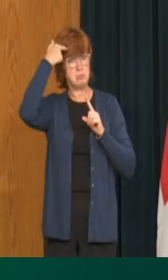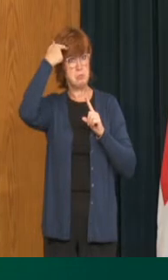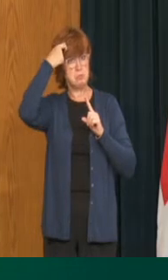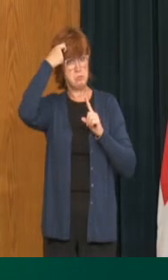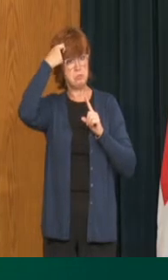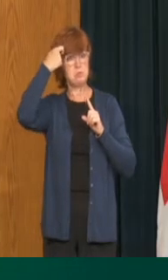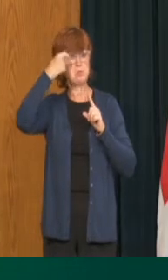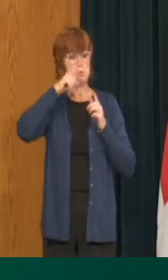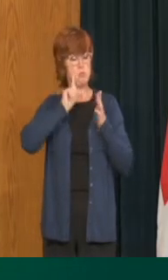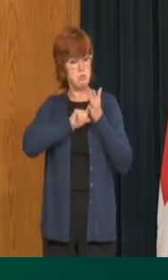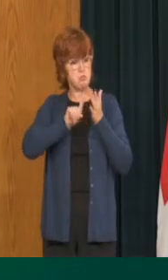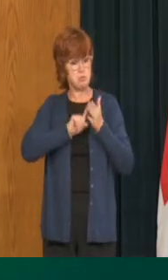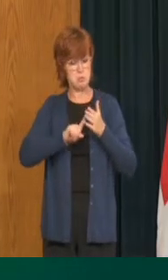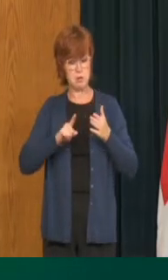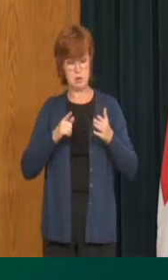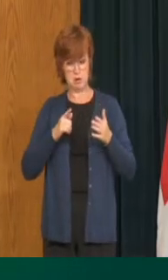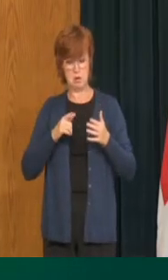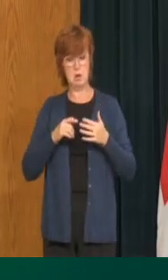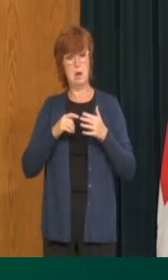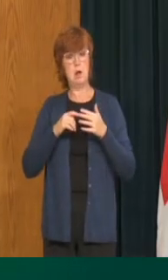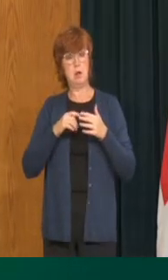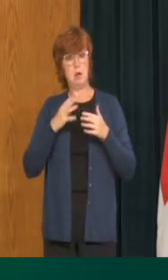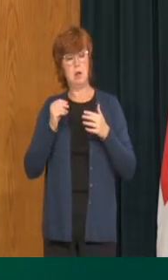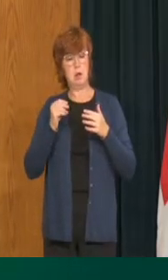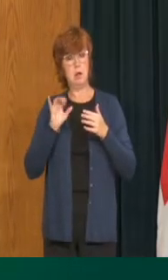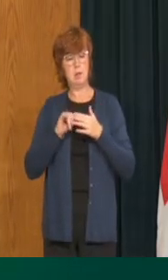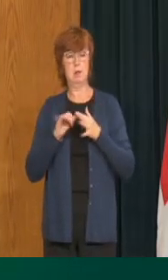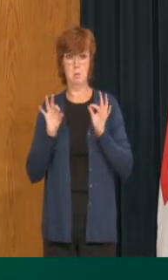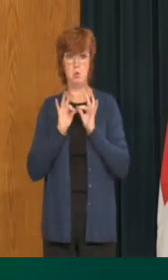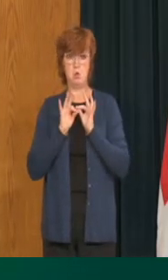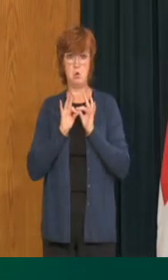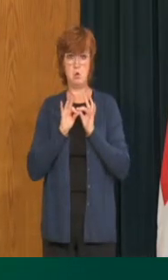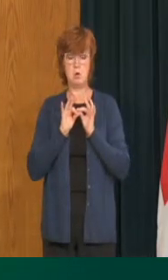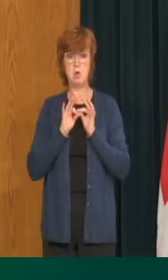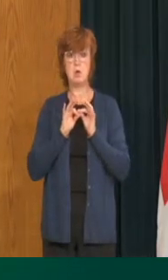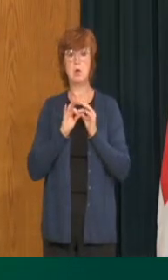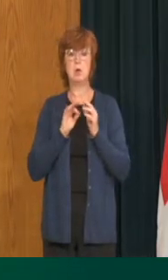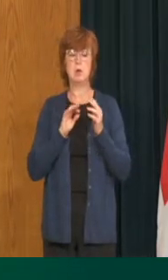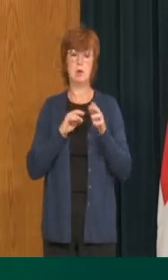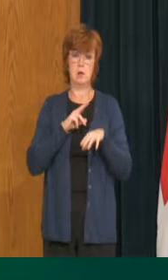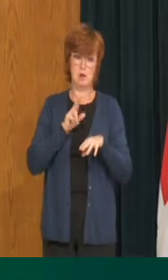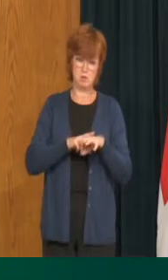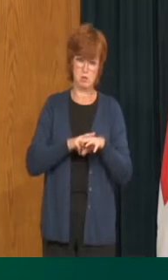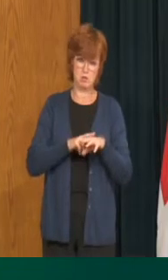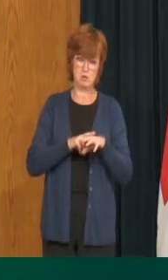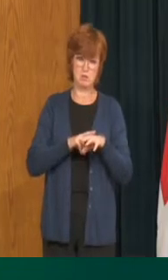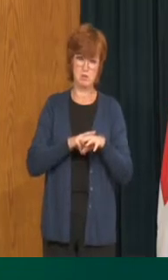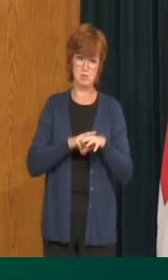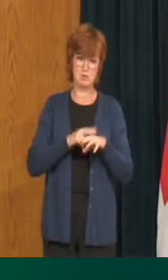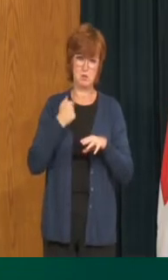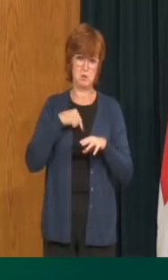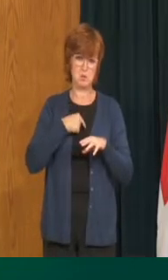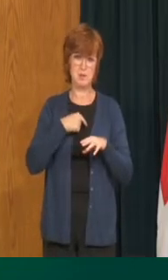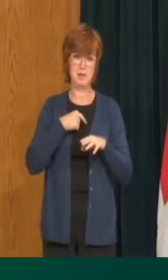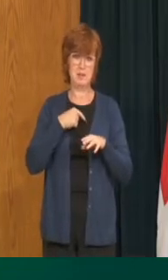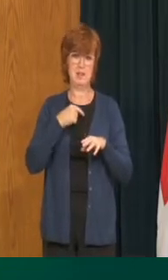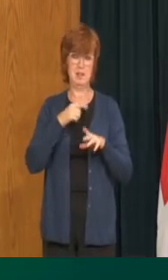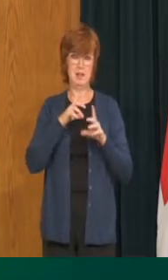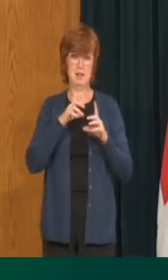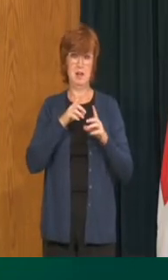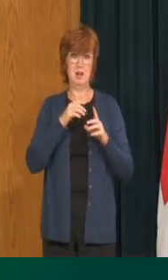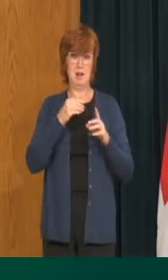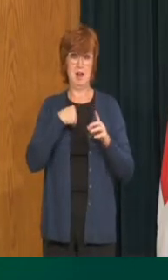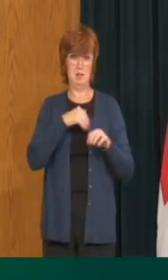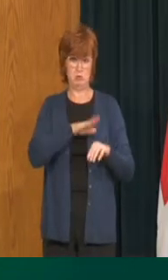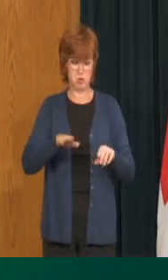will increase the number of times a child has to stay home. But we just that is something that all of us have had to become